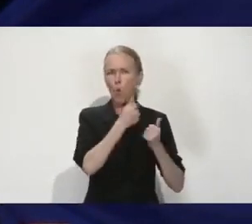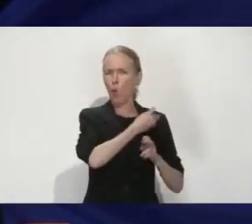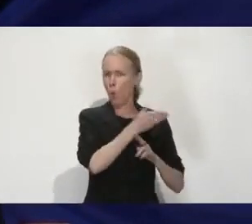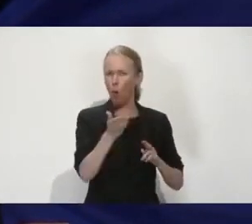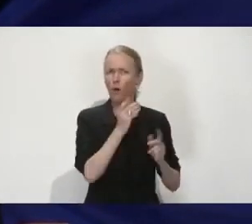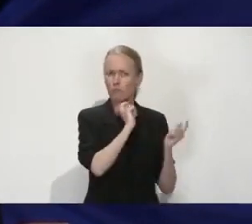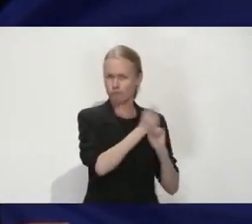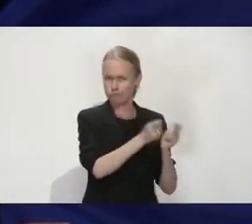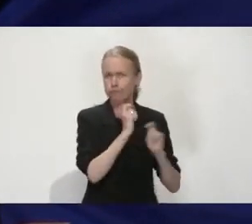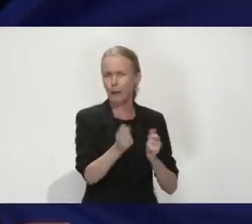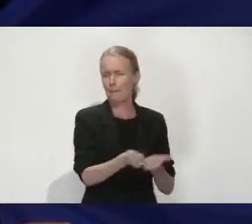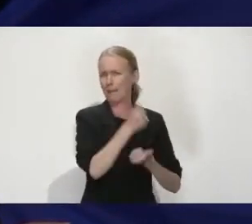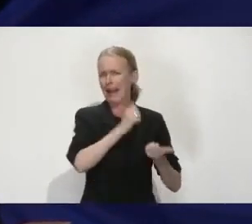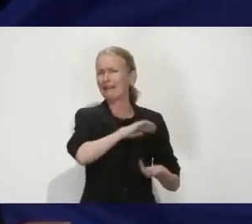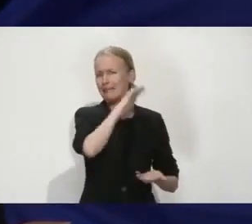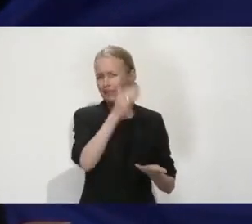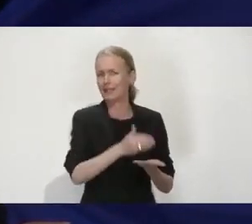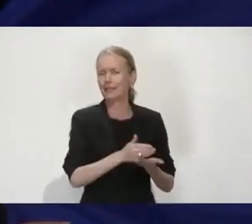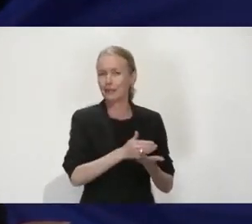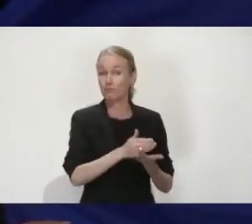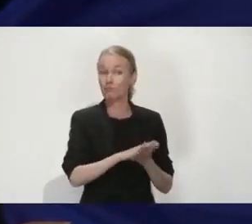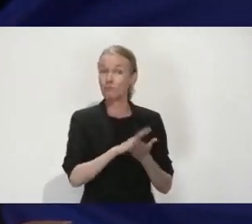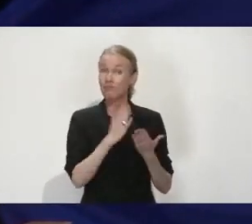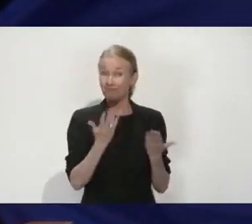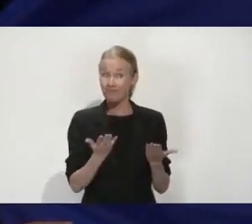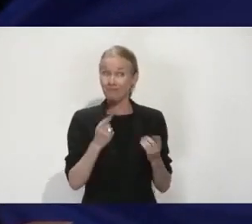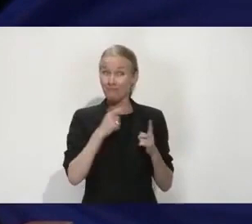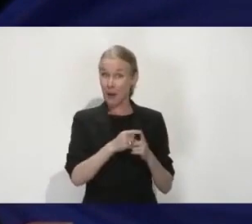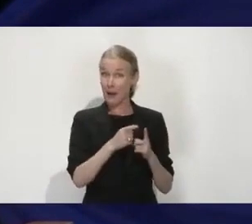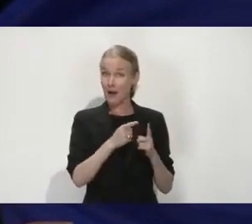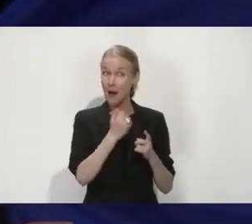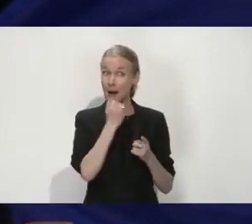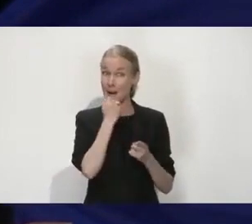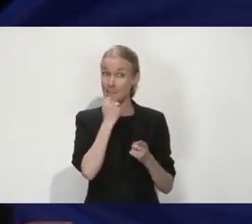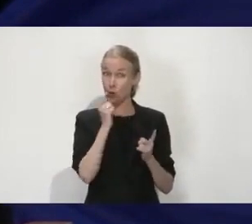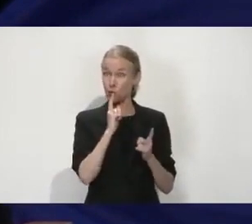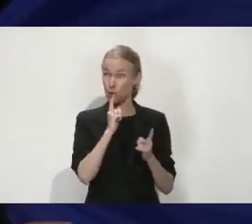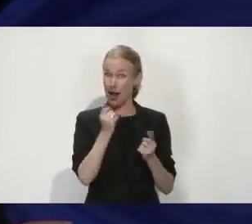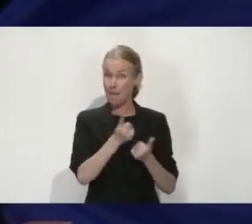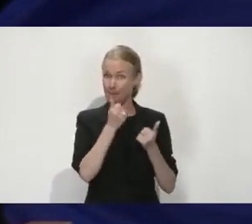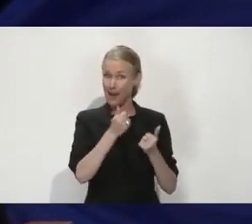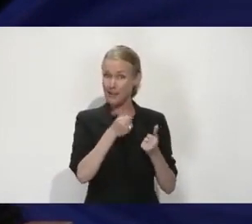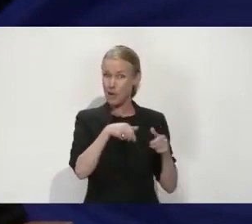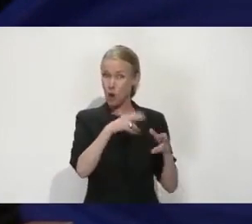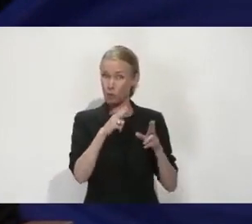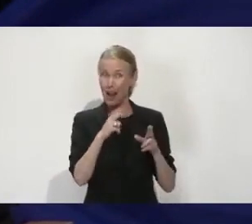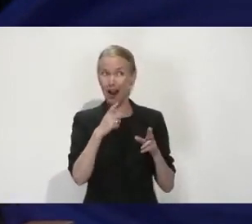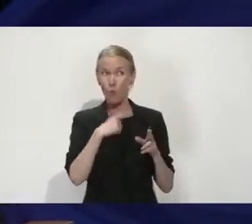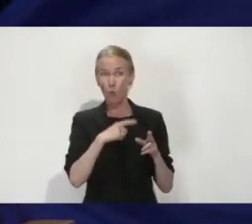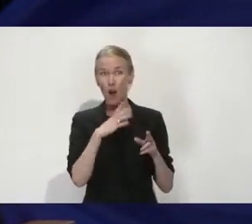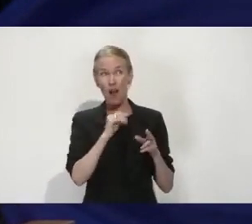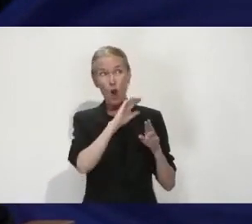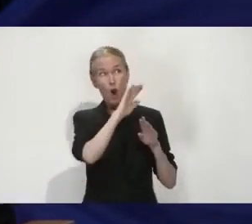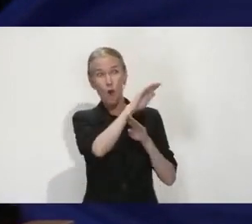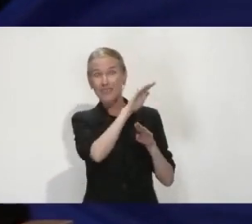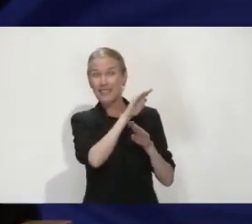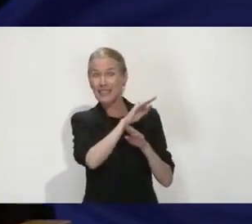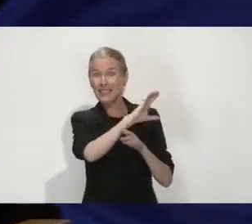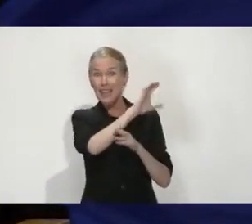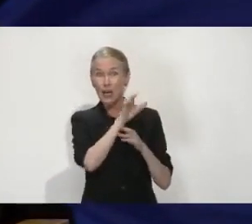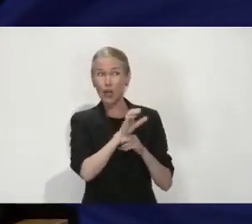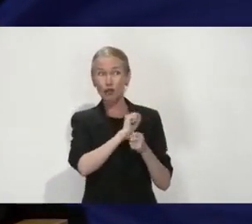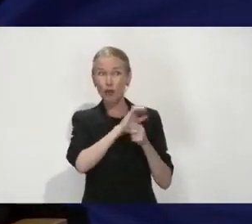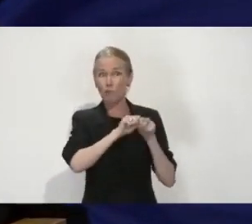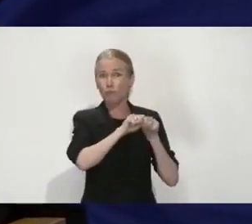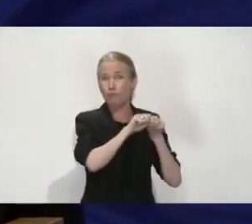is an indication of the fact that COVID is growing, not slowing around the world, and that we've had a couple of flights come in from places